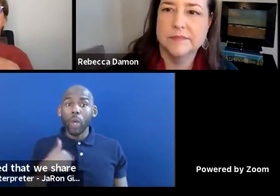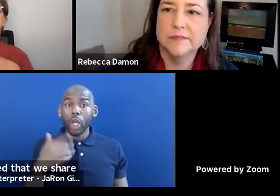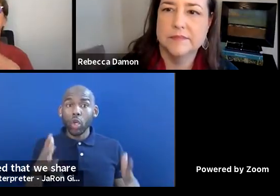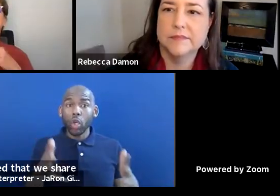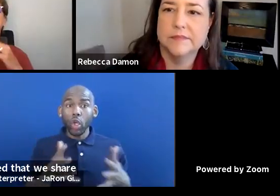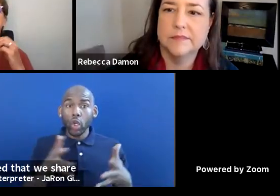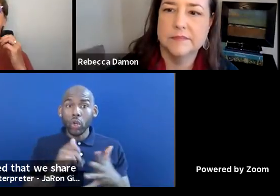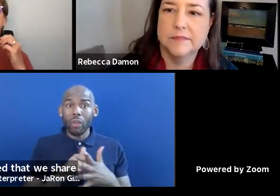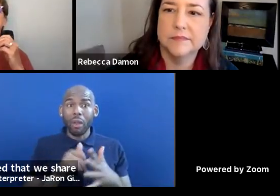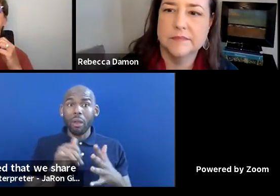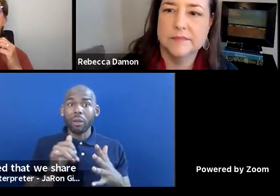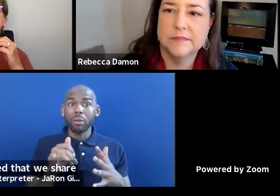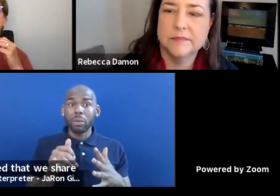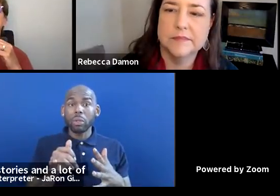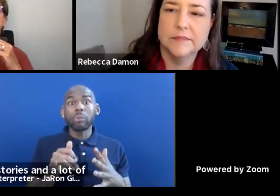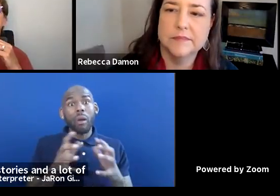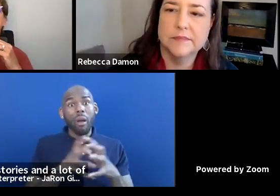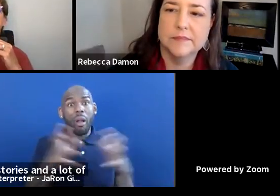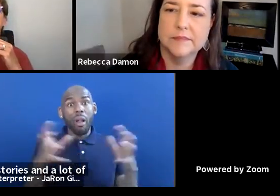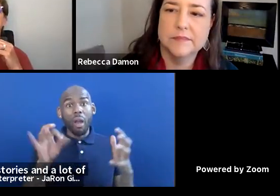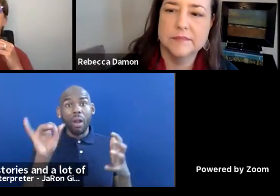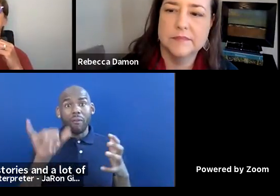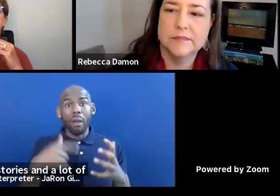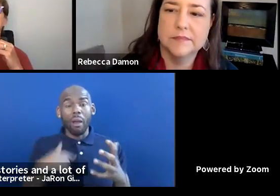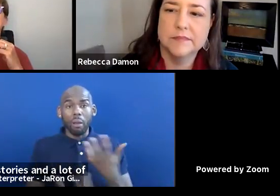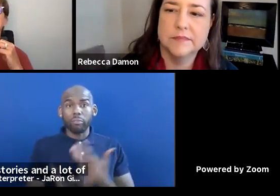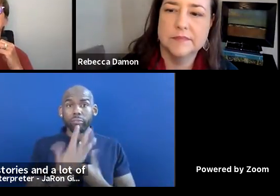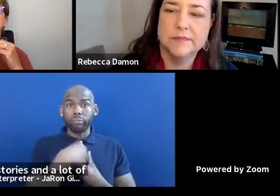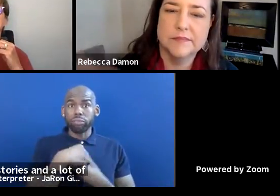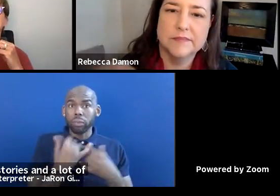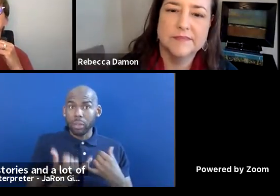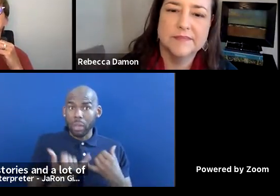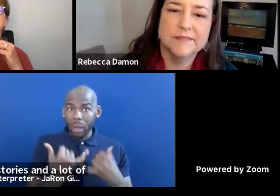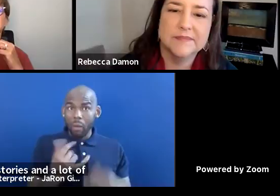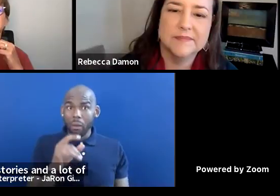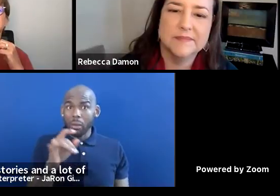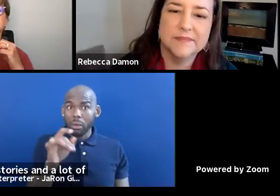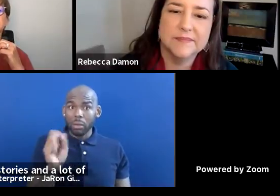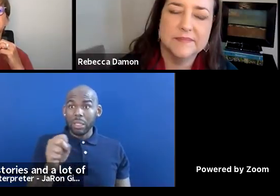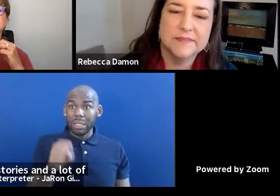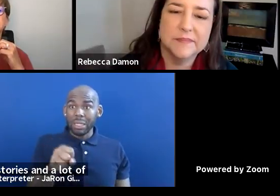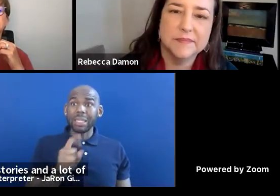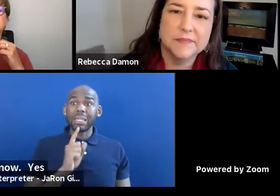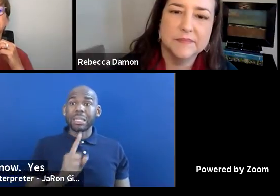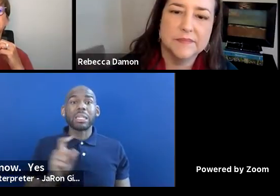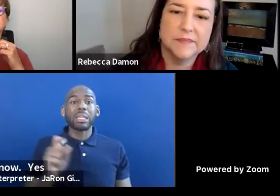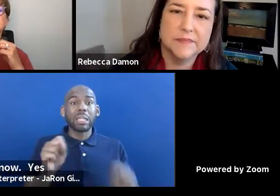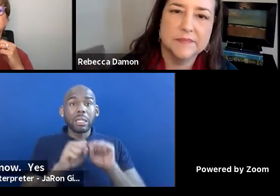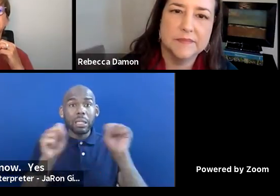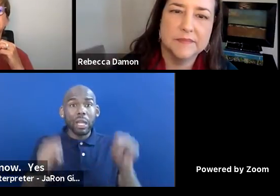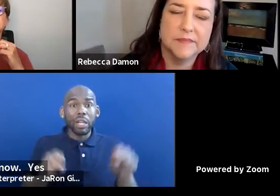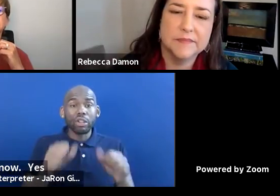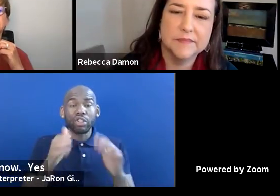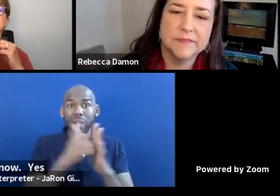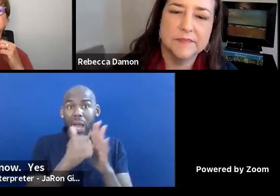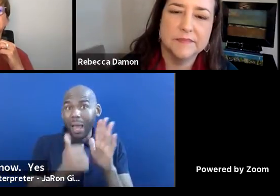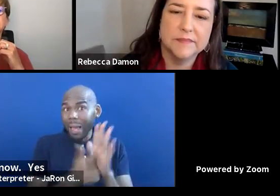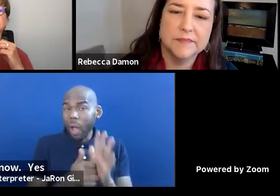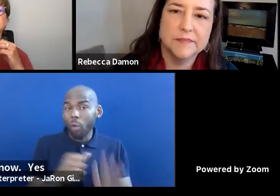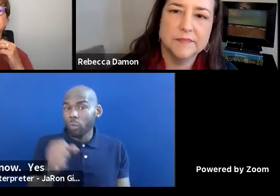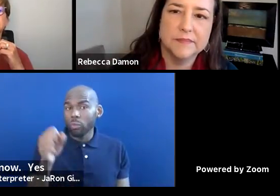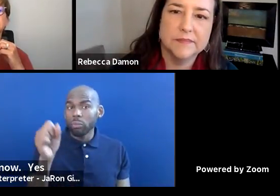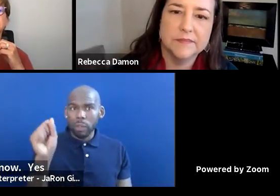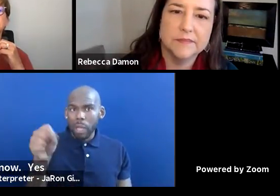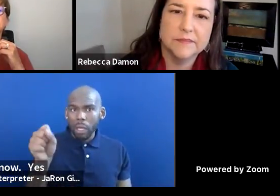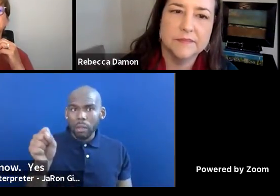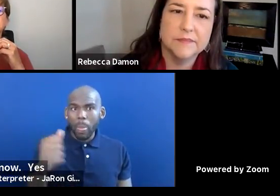a lot of that I'm taking into now. I manage. Yes, it's a station account, and that's